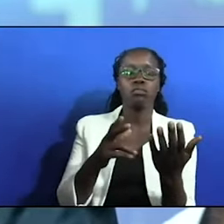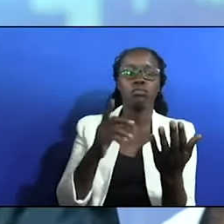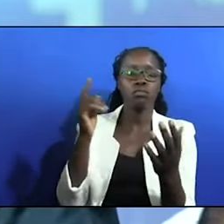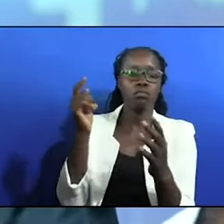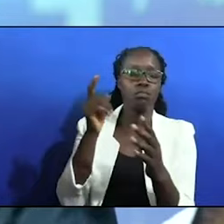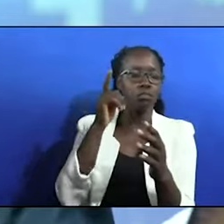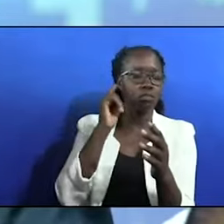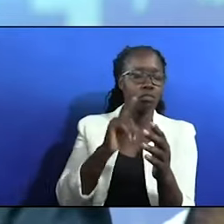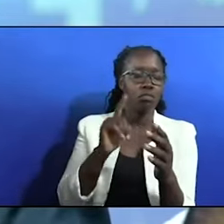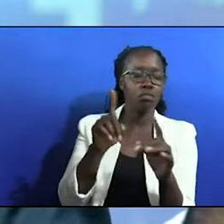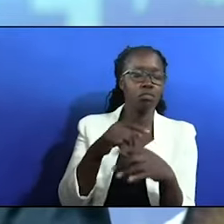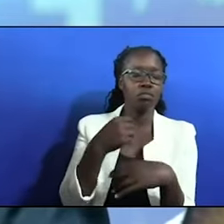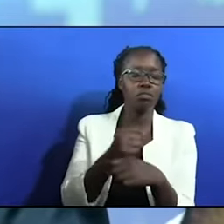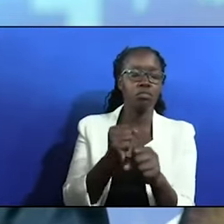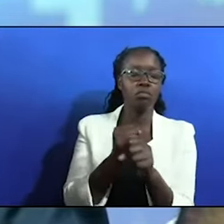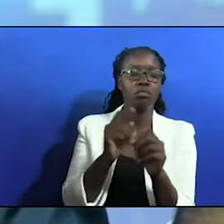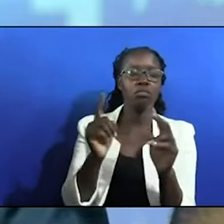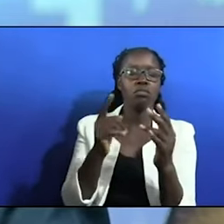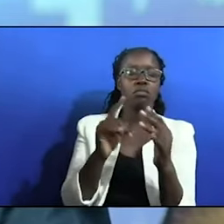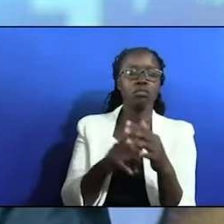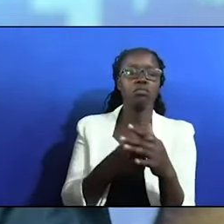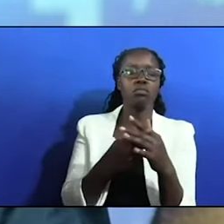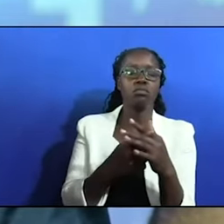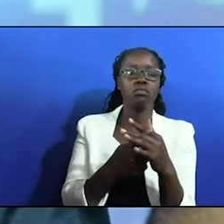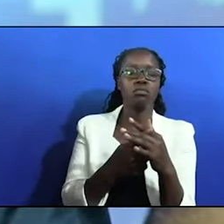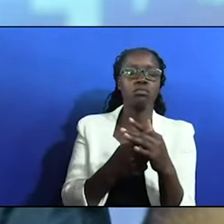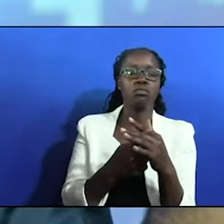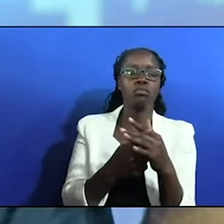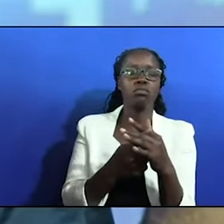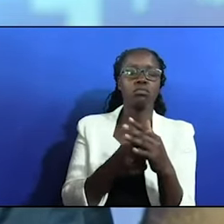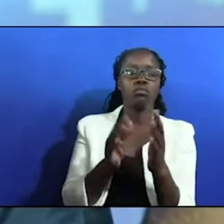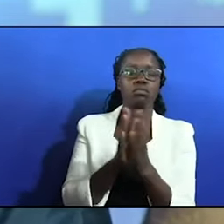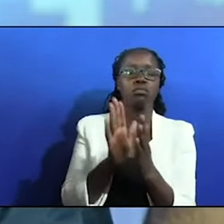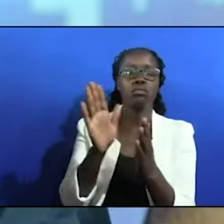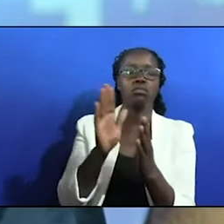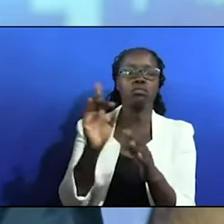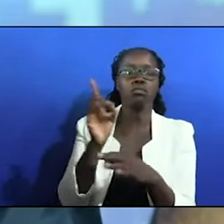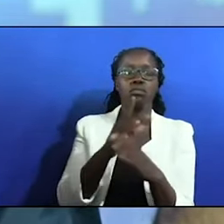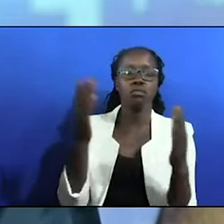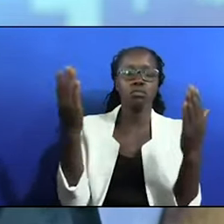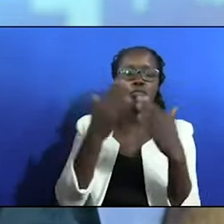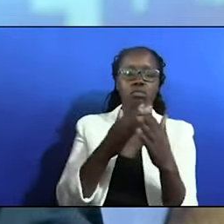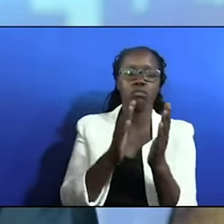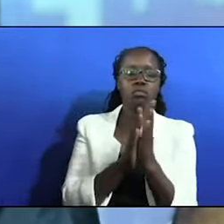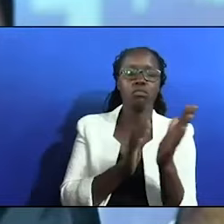in. As we make the new beginnings with you day by night,